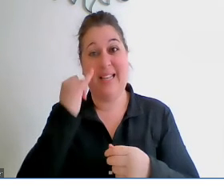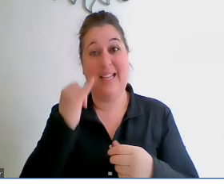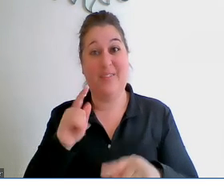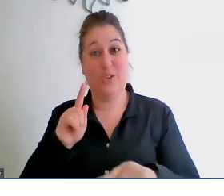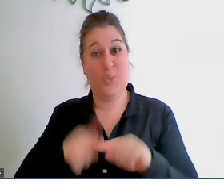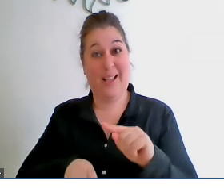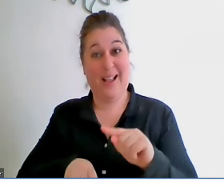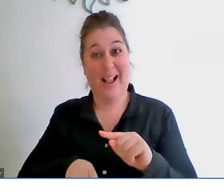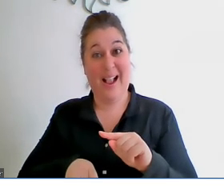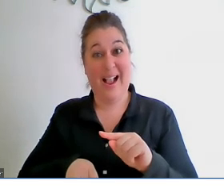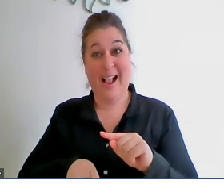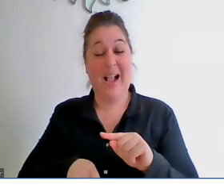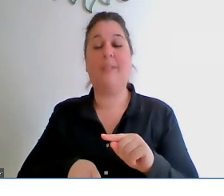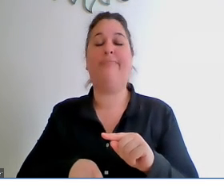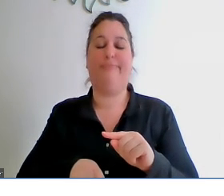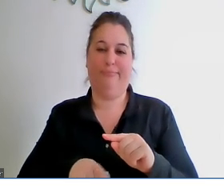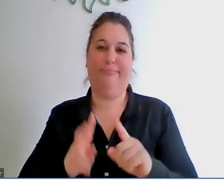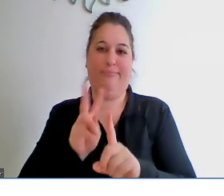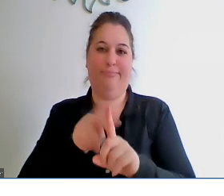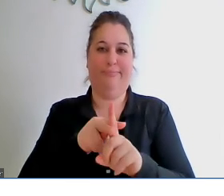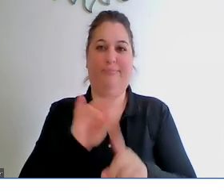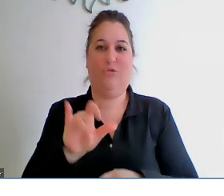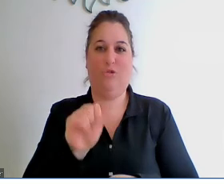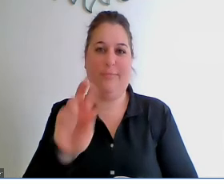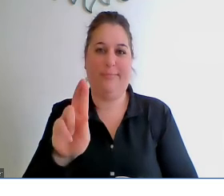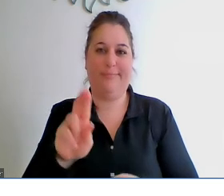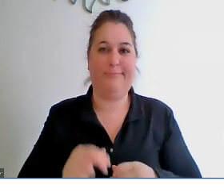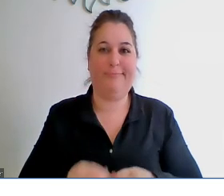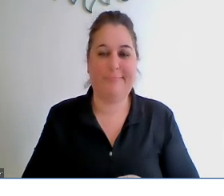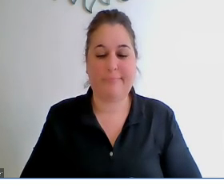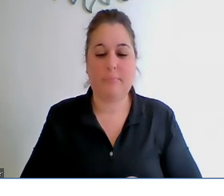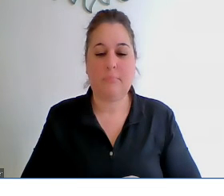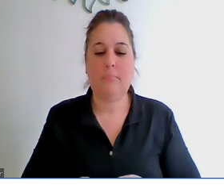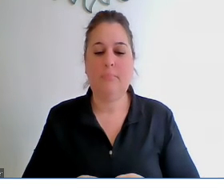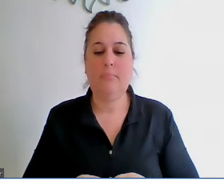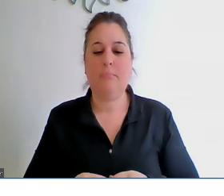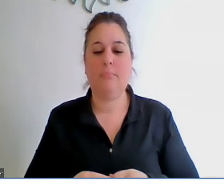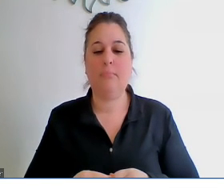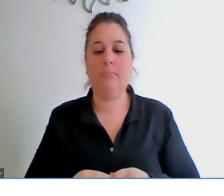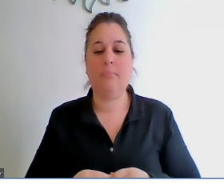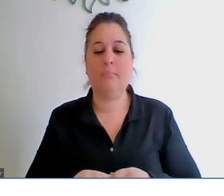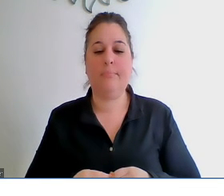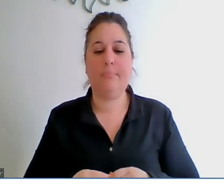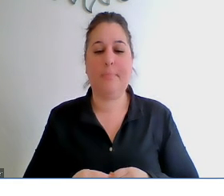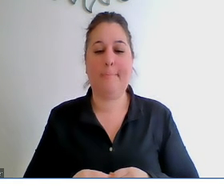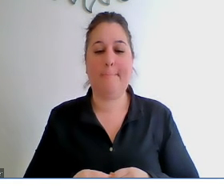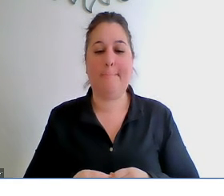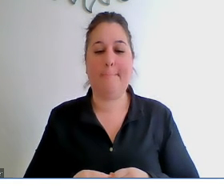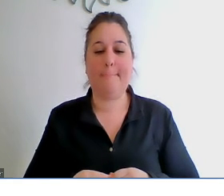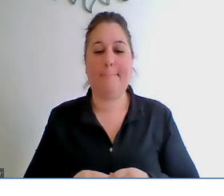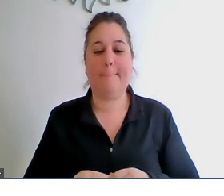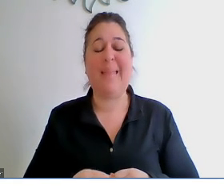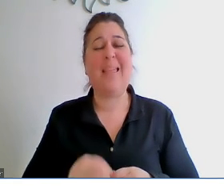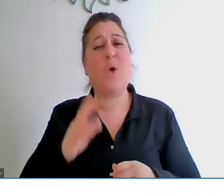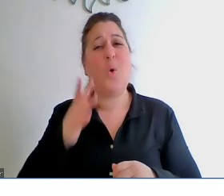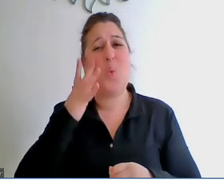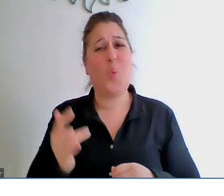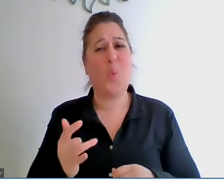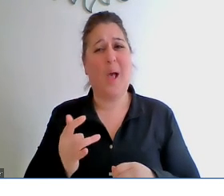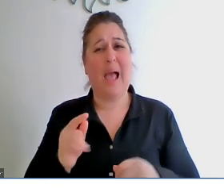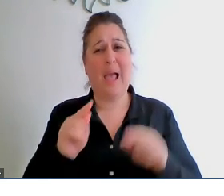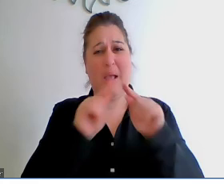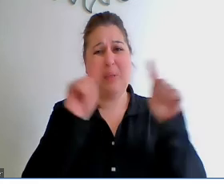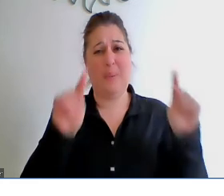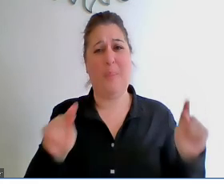a box around these 2 lines. Different sign, subtract, keep the sign of the further number, because that